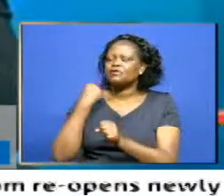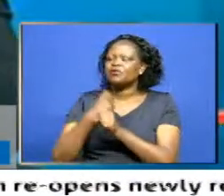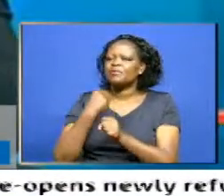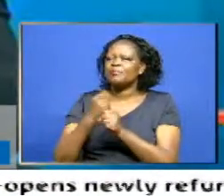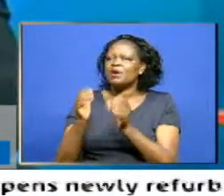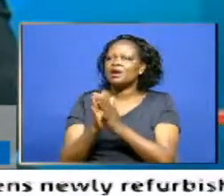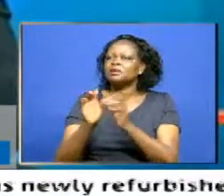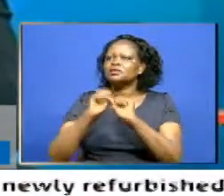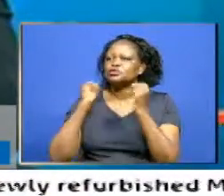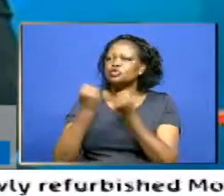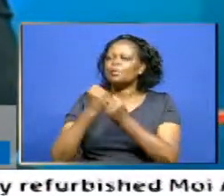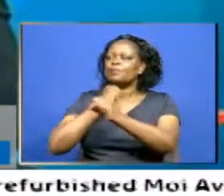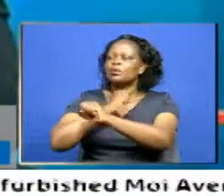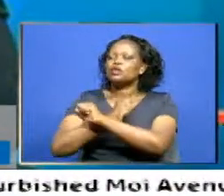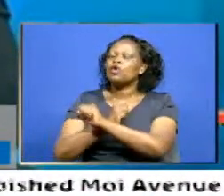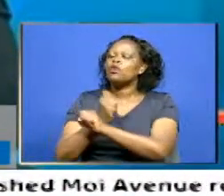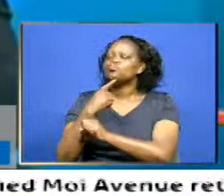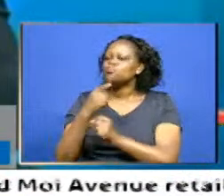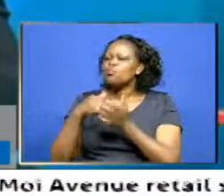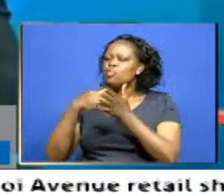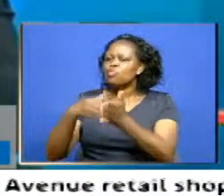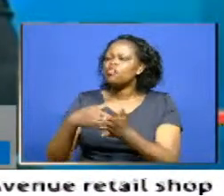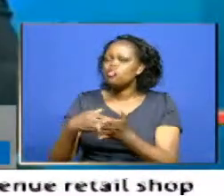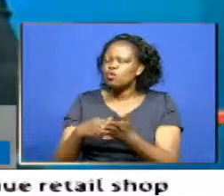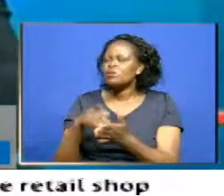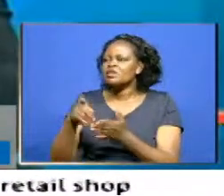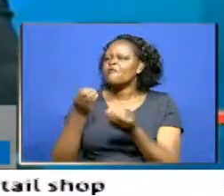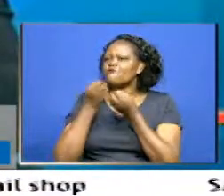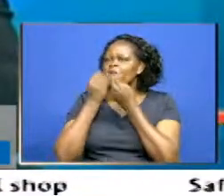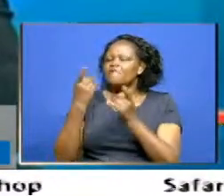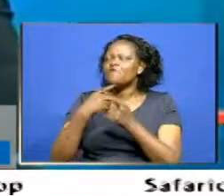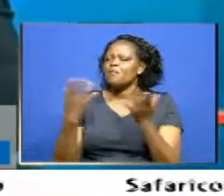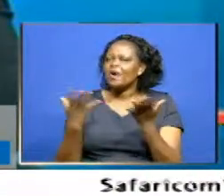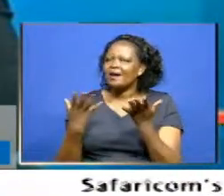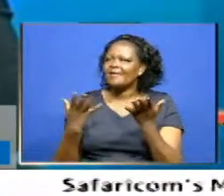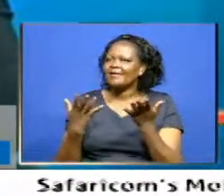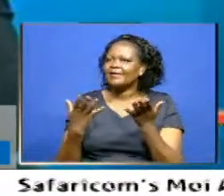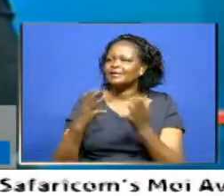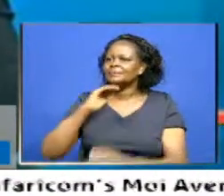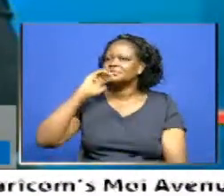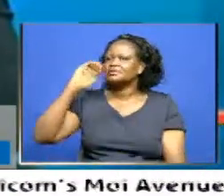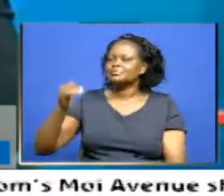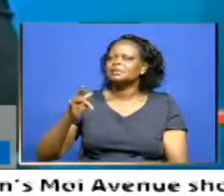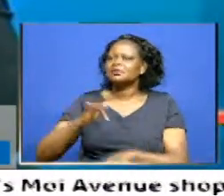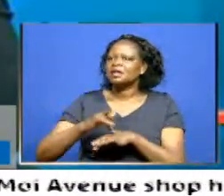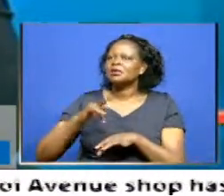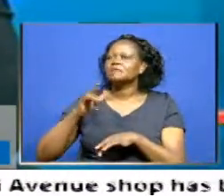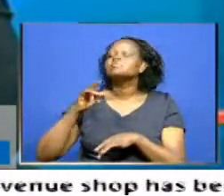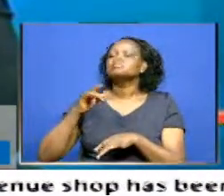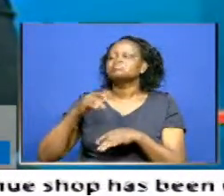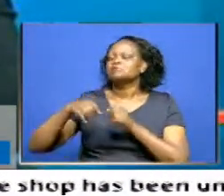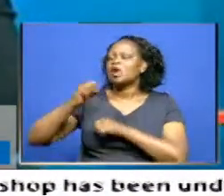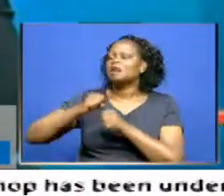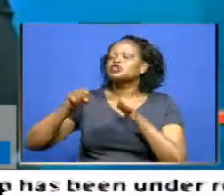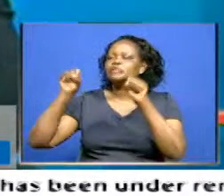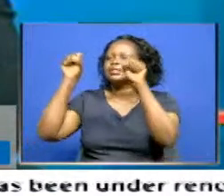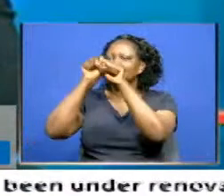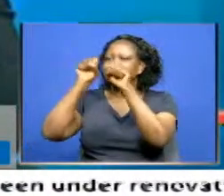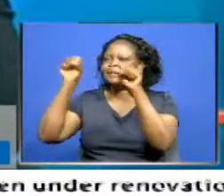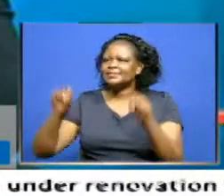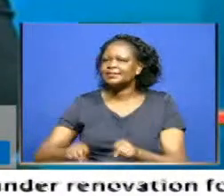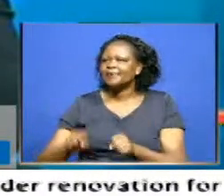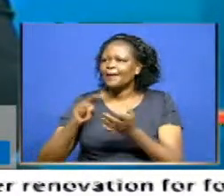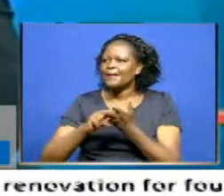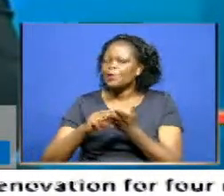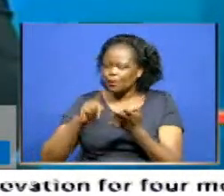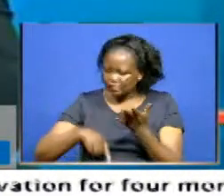Protection on who are really vulnerable. And that data came through the Urban Early Warning, Early Action System. So